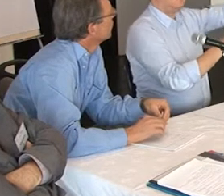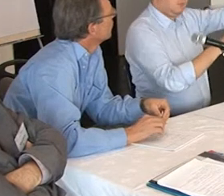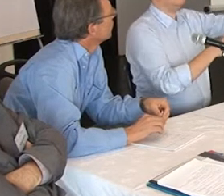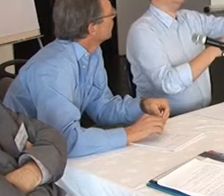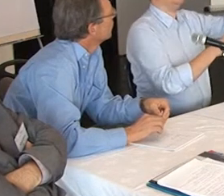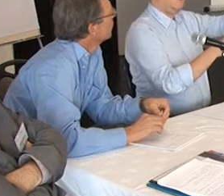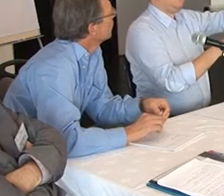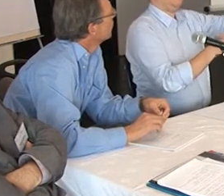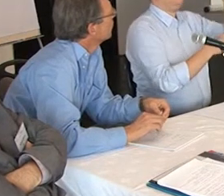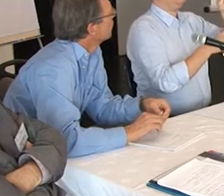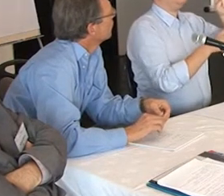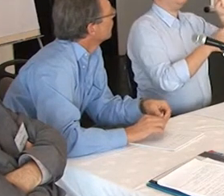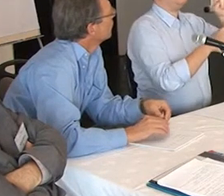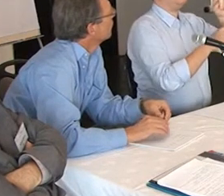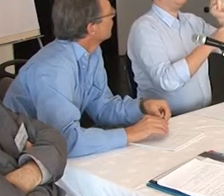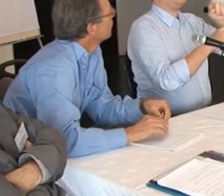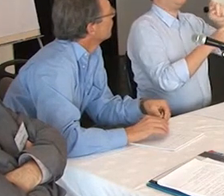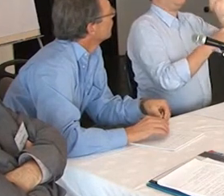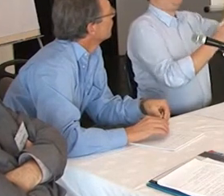times before other projects